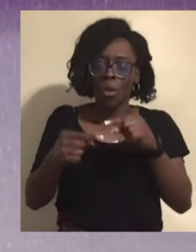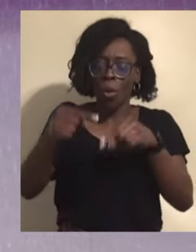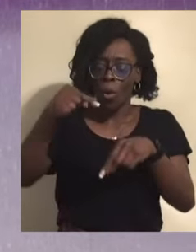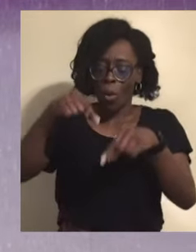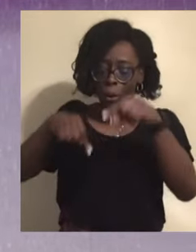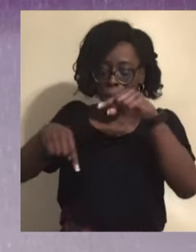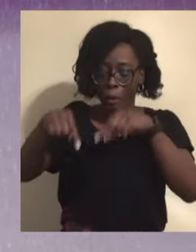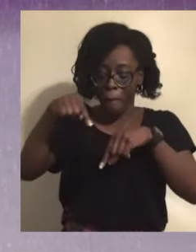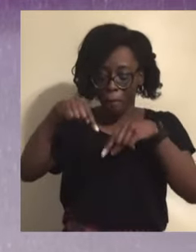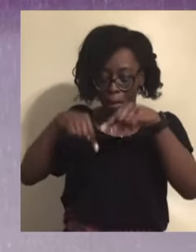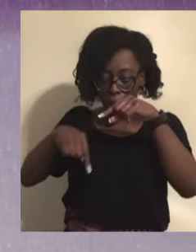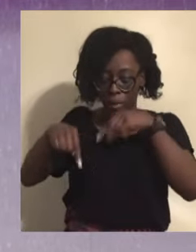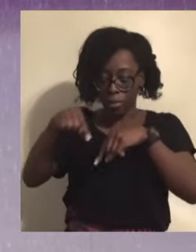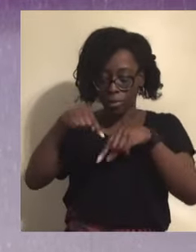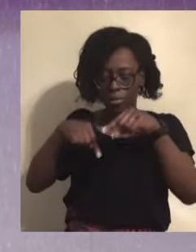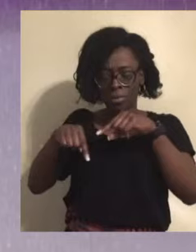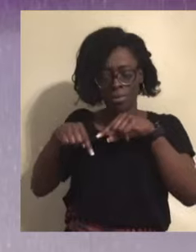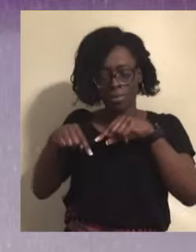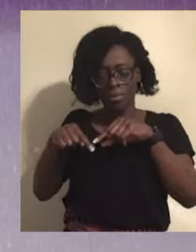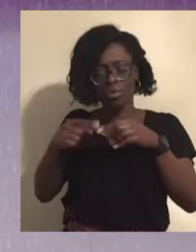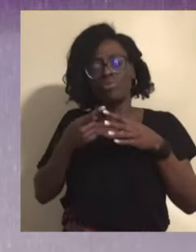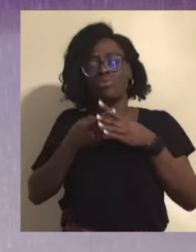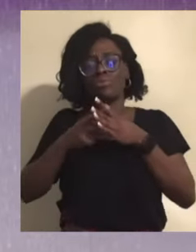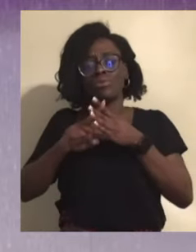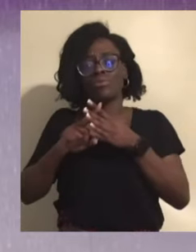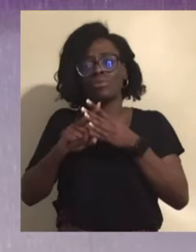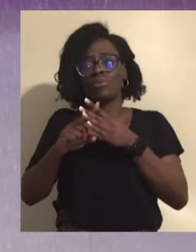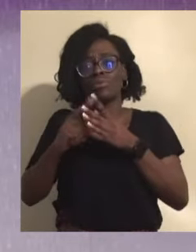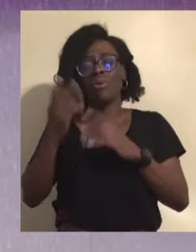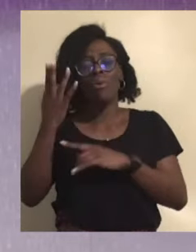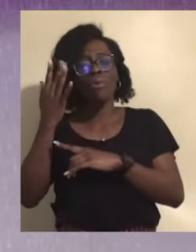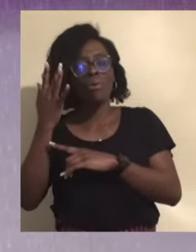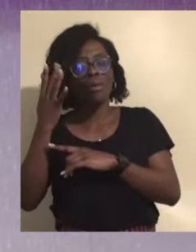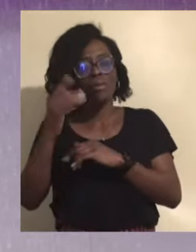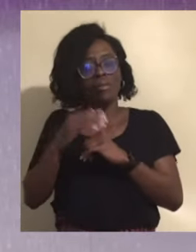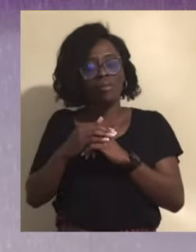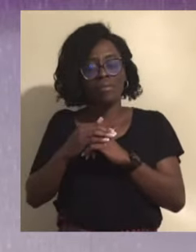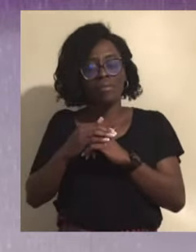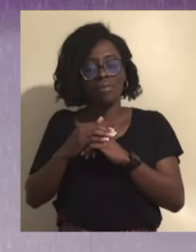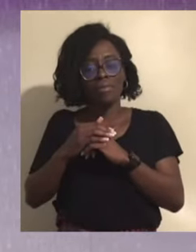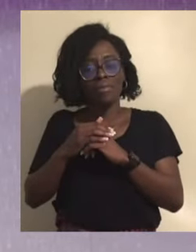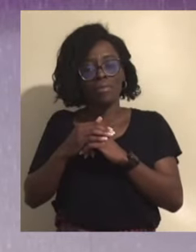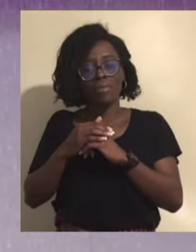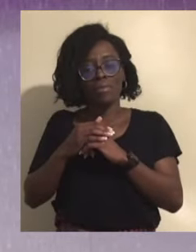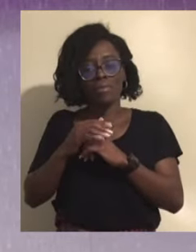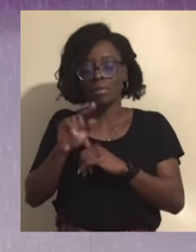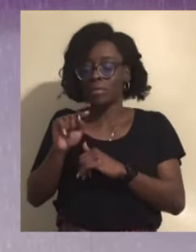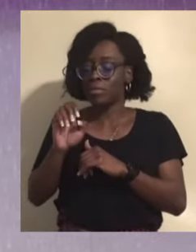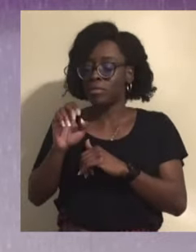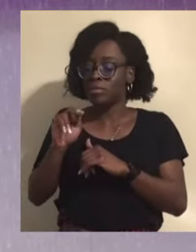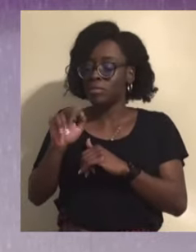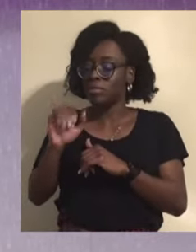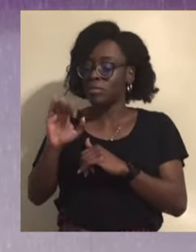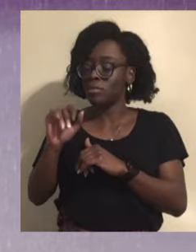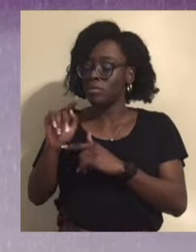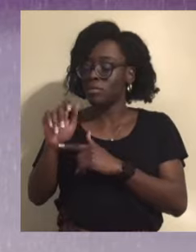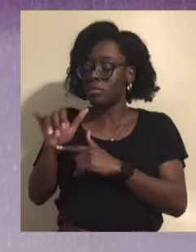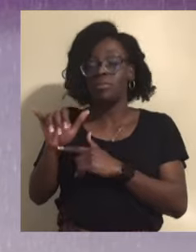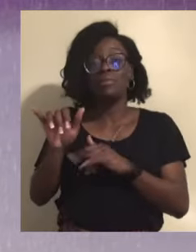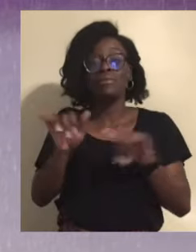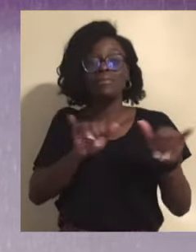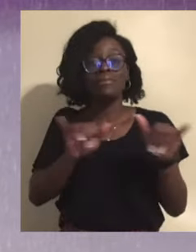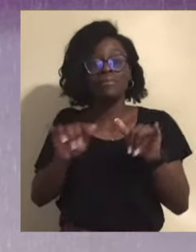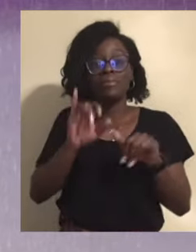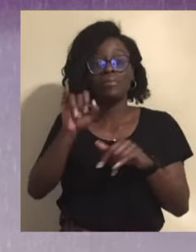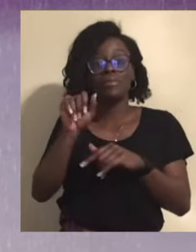place. And you need to have the tenacity of Jacob, who said, I will not let go